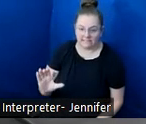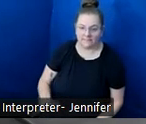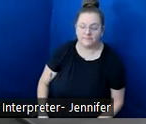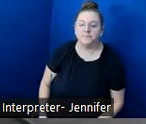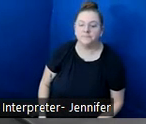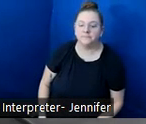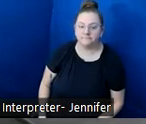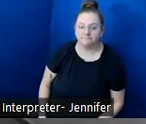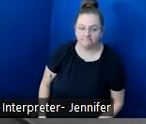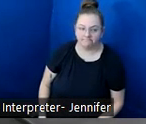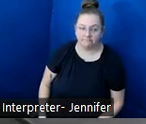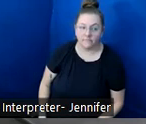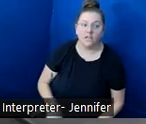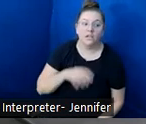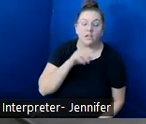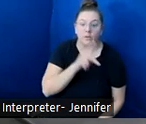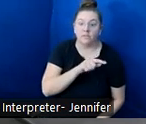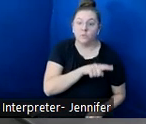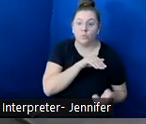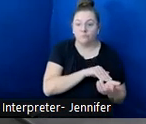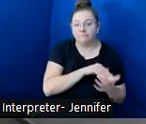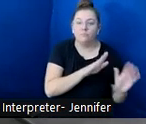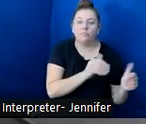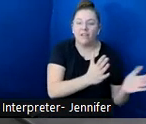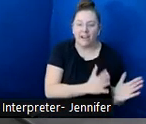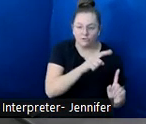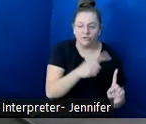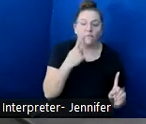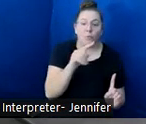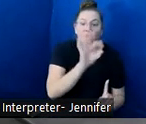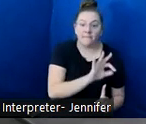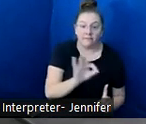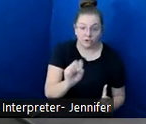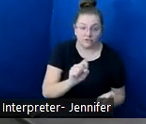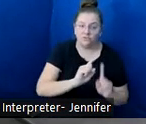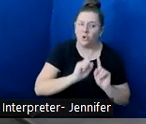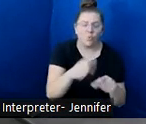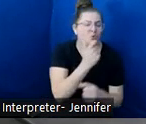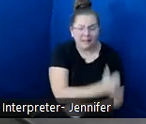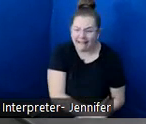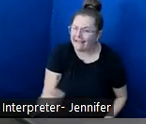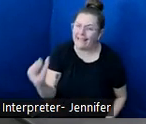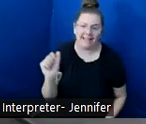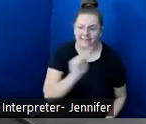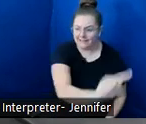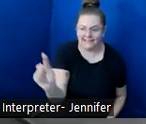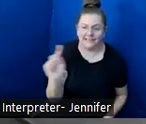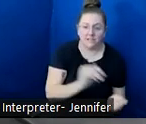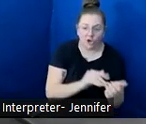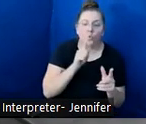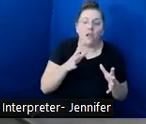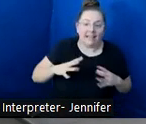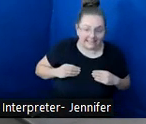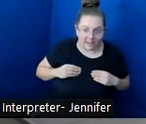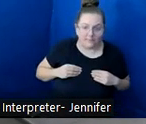Okay, providers. For fee-for-service, you can go to any provider that accepts MA